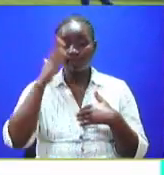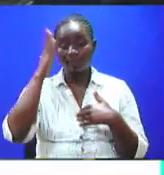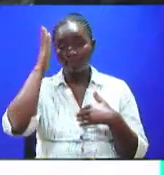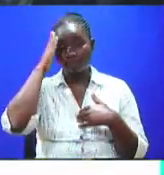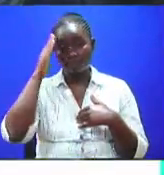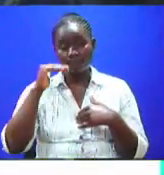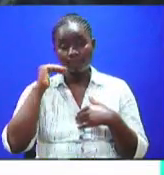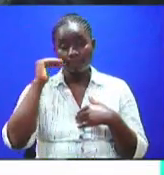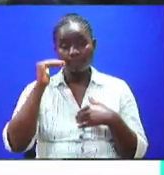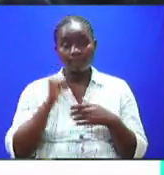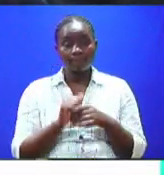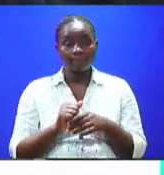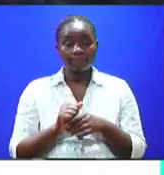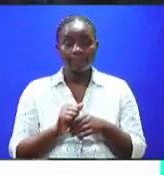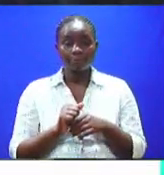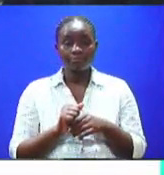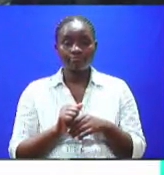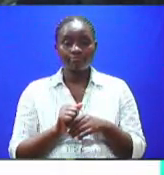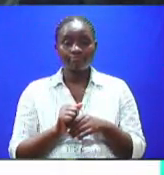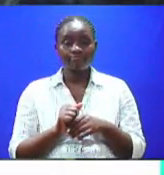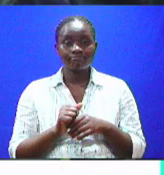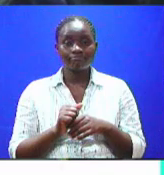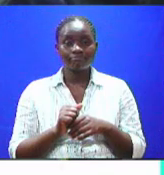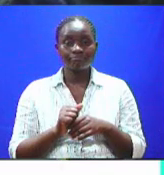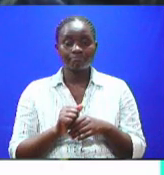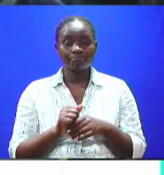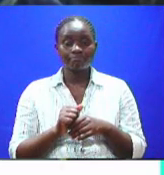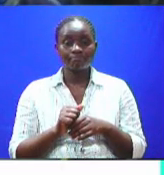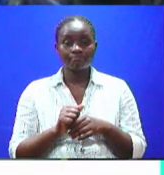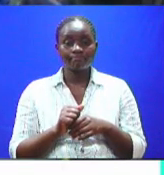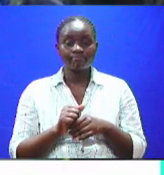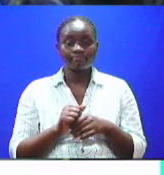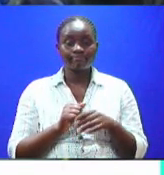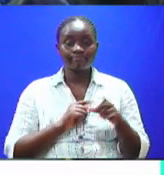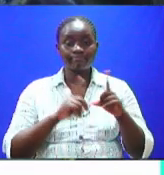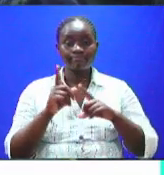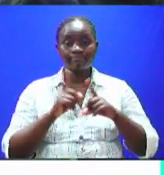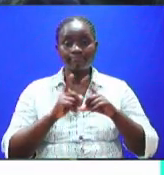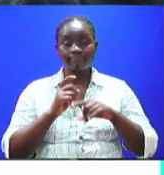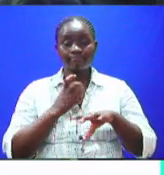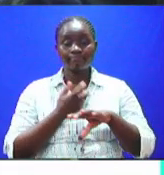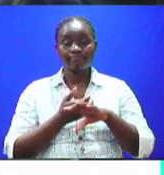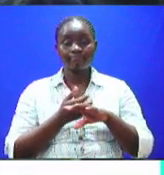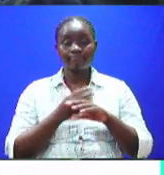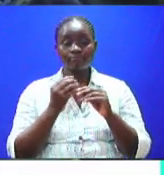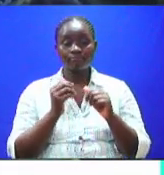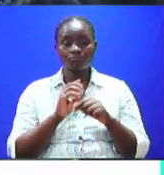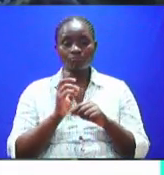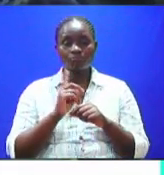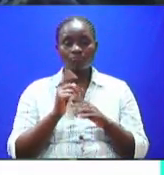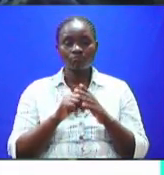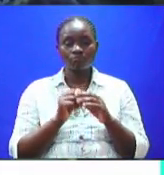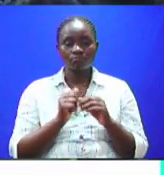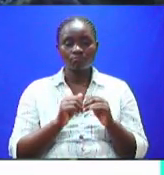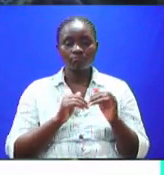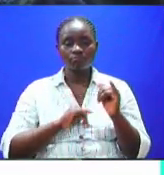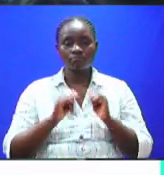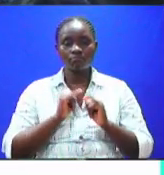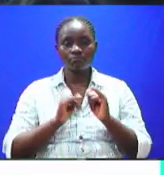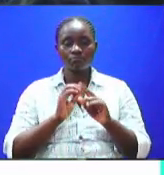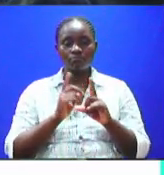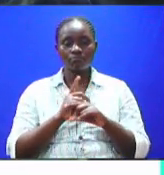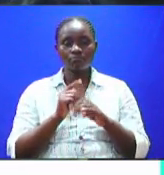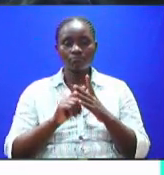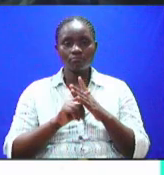mono Gena, head coach Enchor safari imekuwa ngumu sile hizi vile kwa hii game lakini tu kwanza